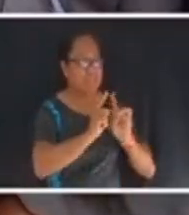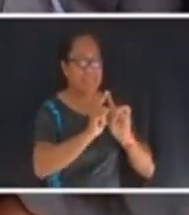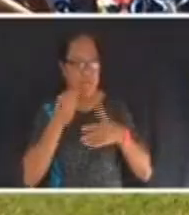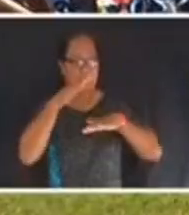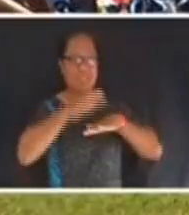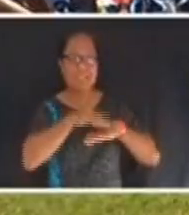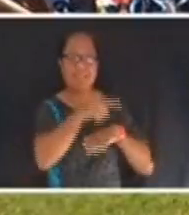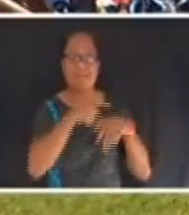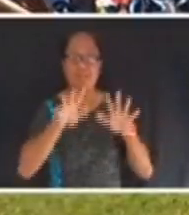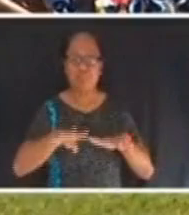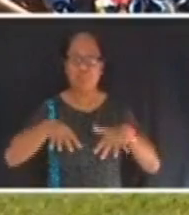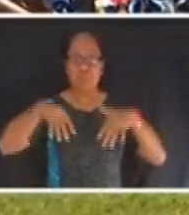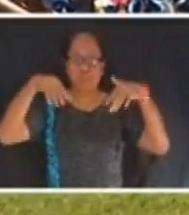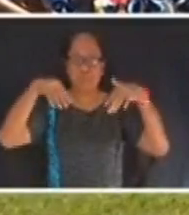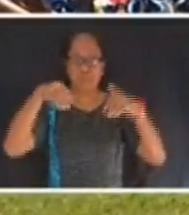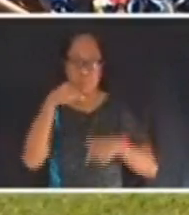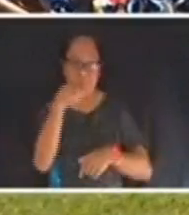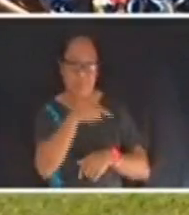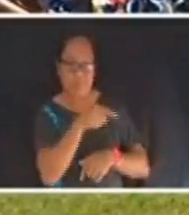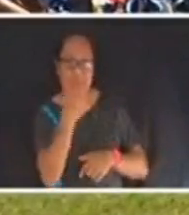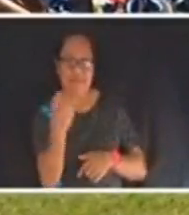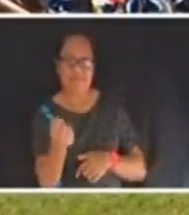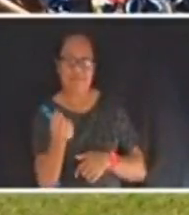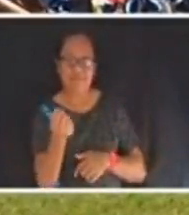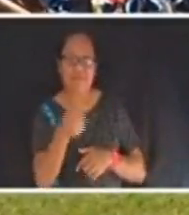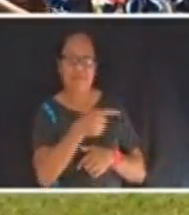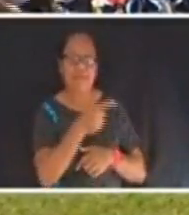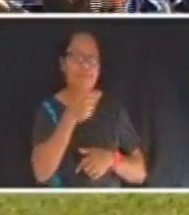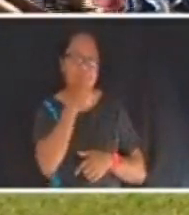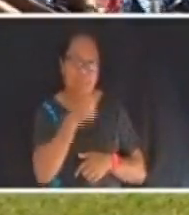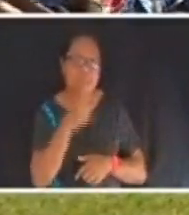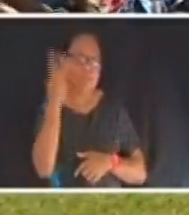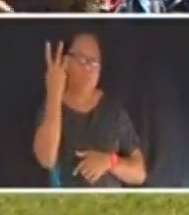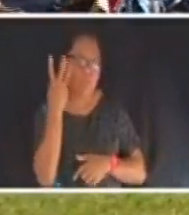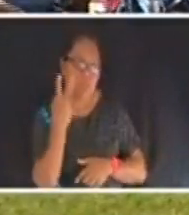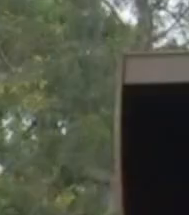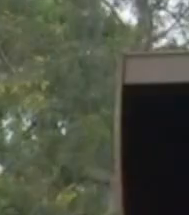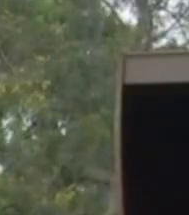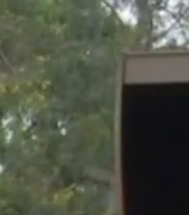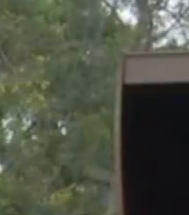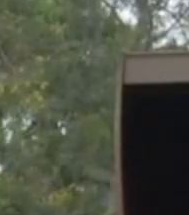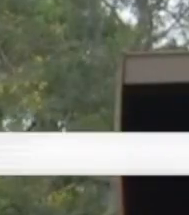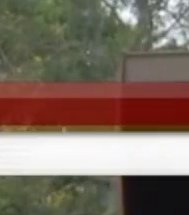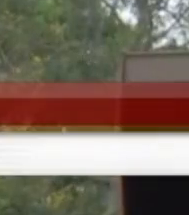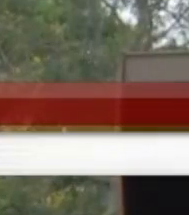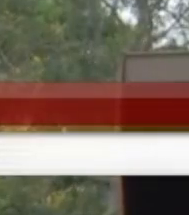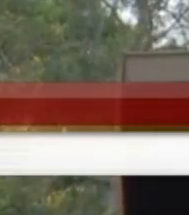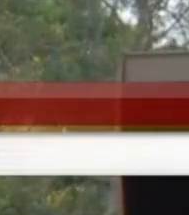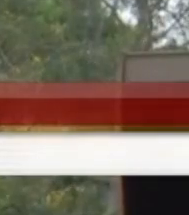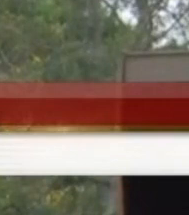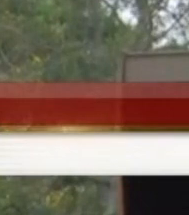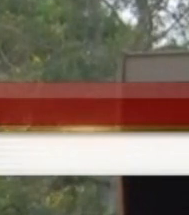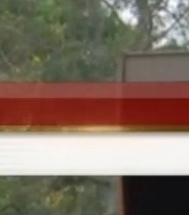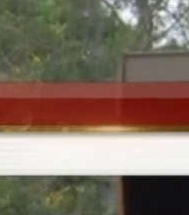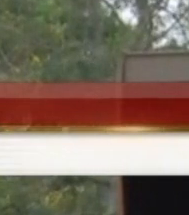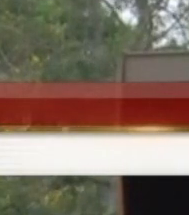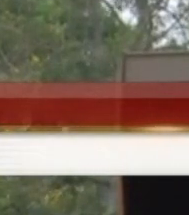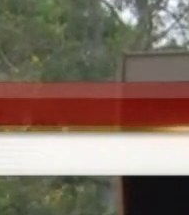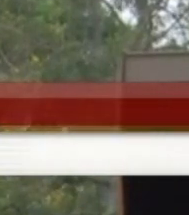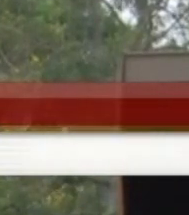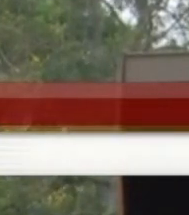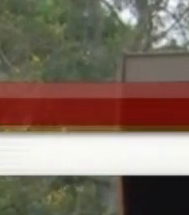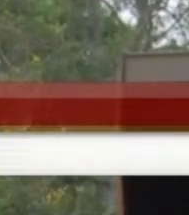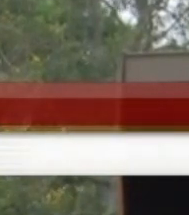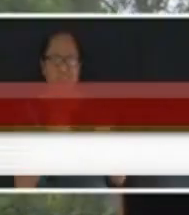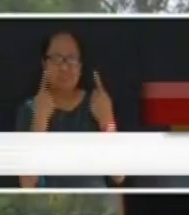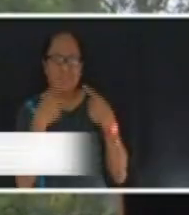delivered speeches to mark the importance of our constitution. You may find it hard to perceive and regard the constitution as important